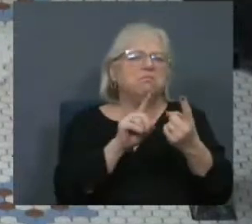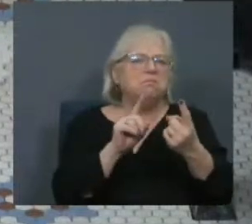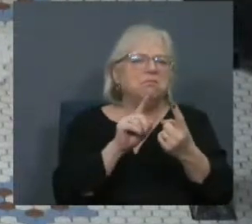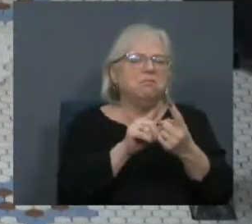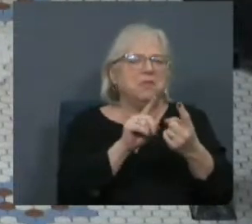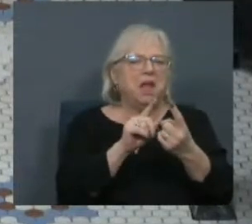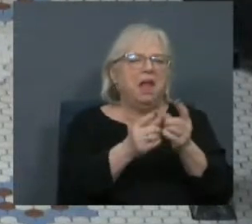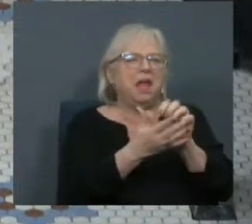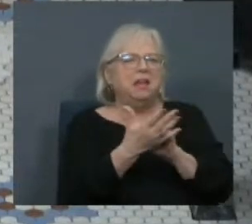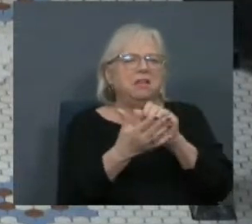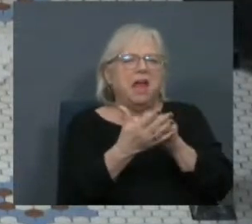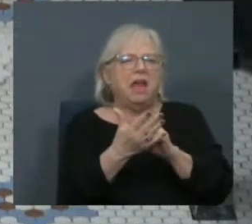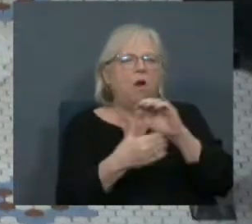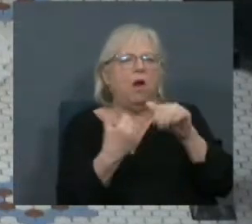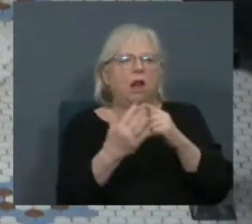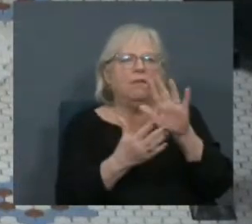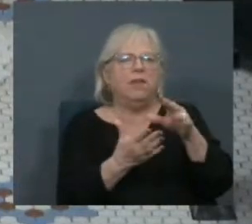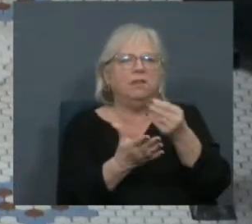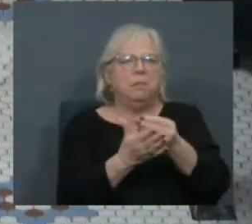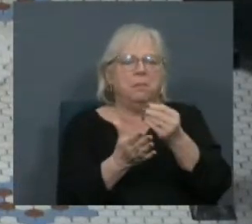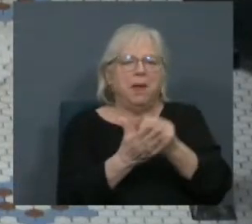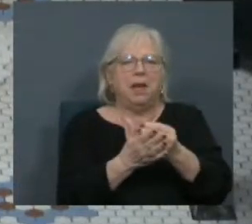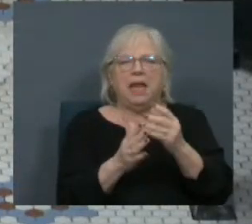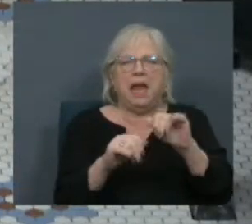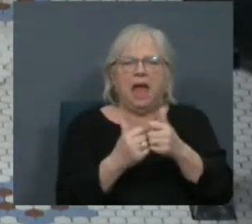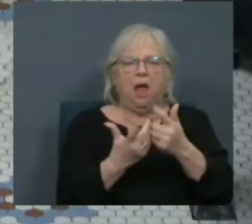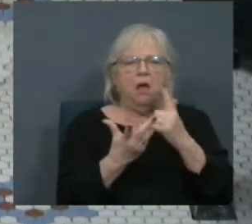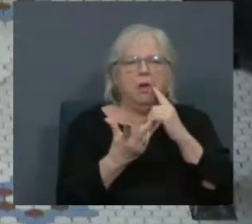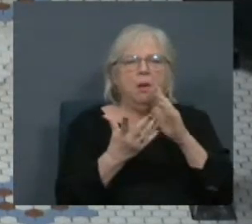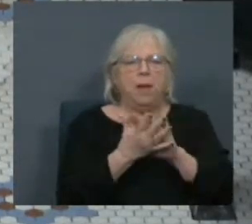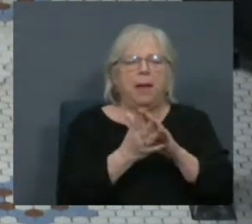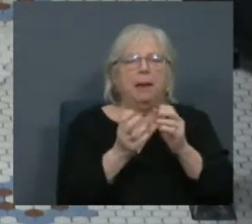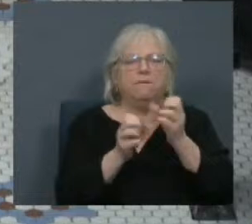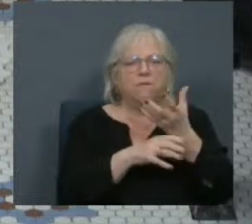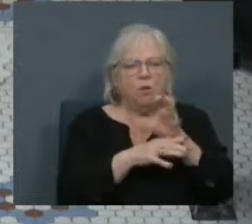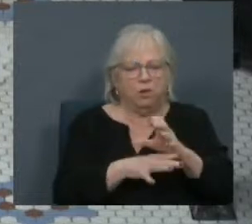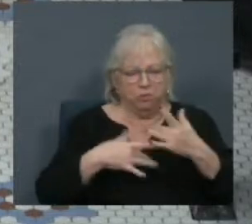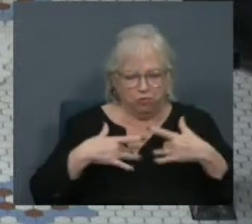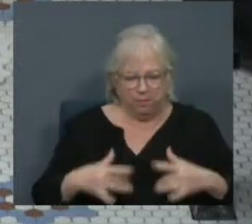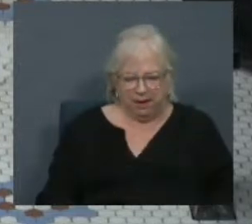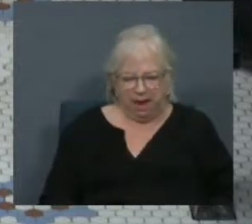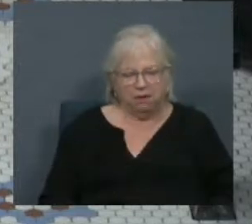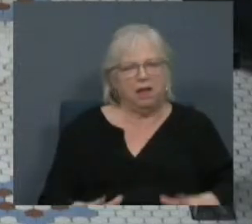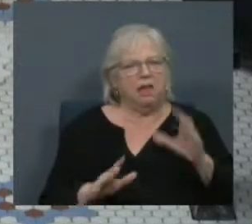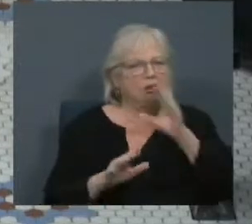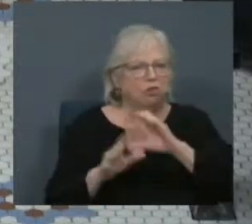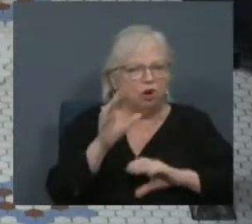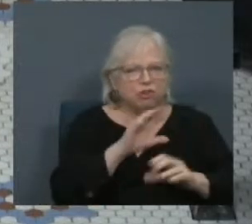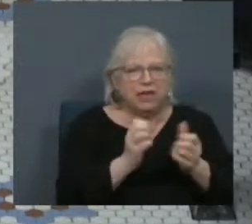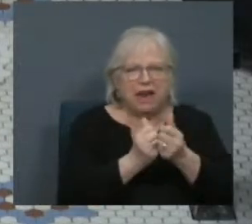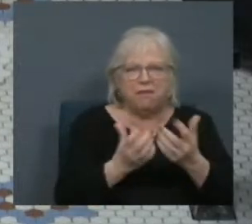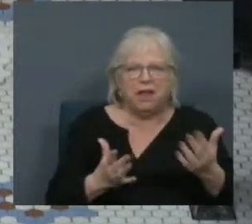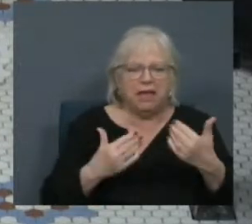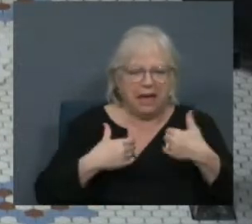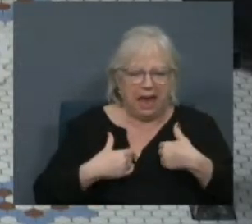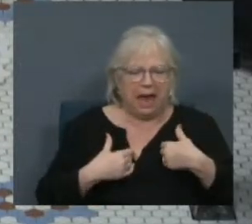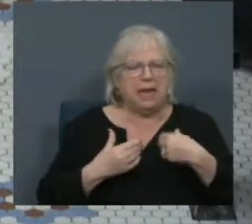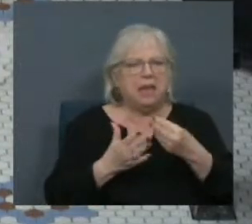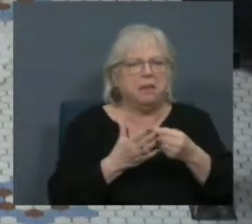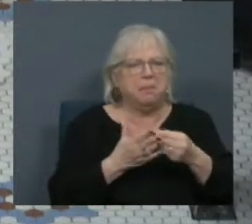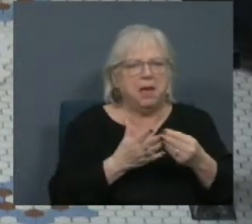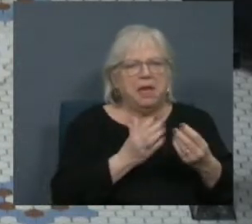of money he had by making him strip down naked and searching everything he owned and taking the money and saying, you